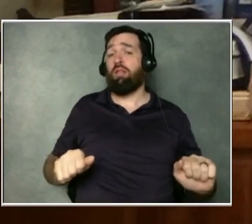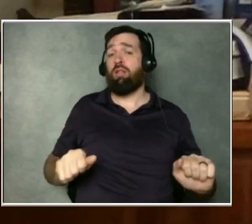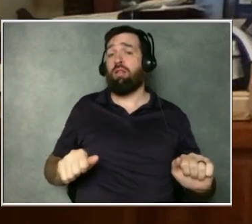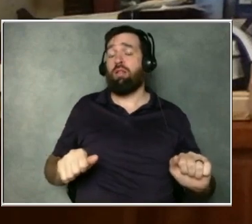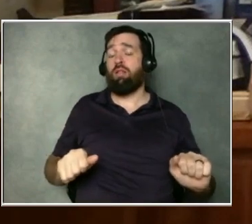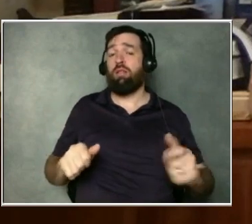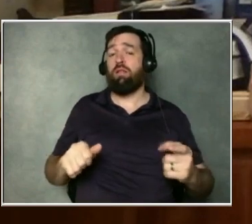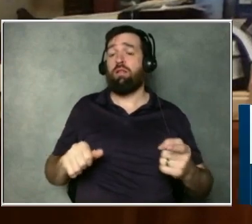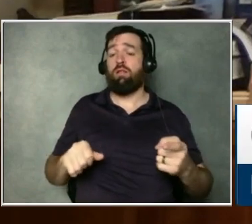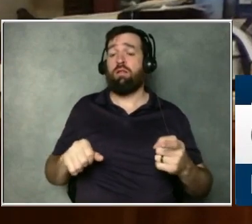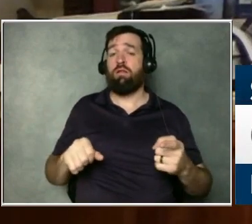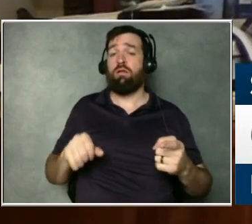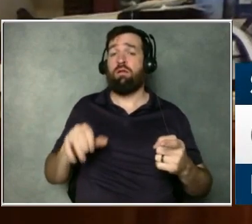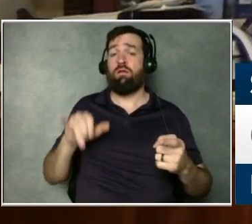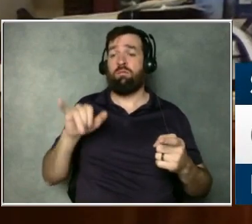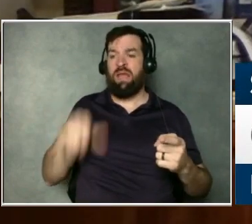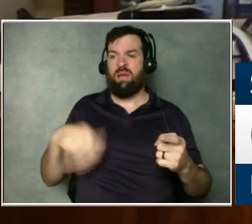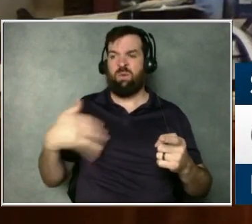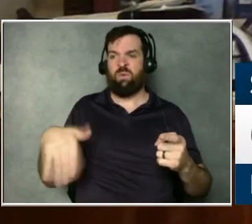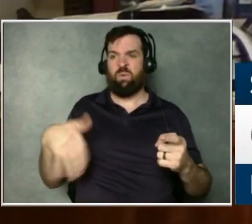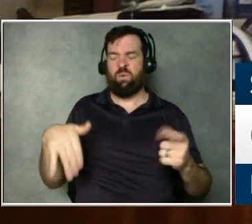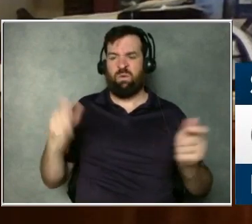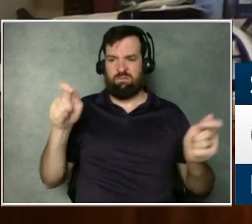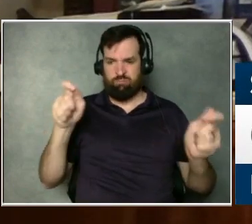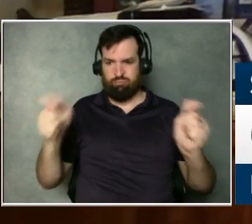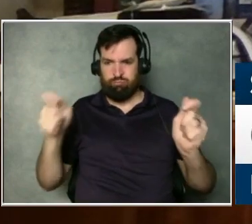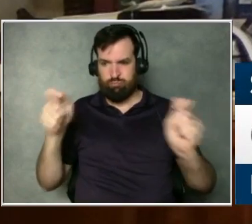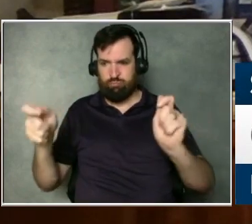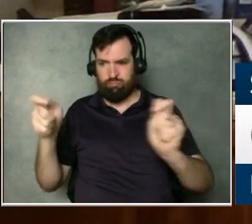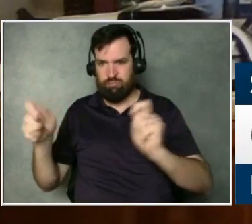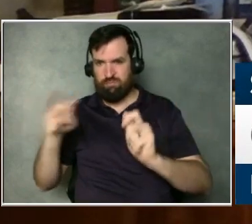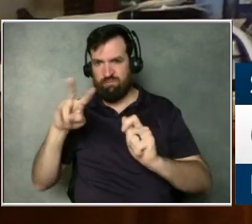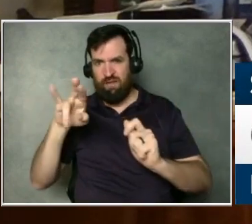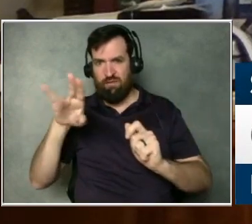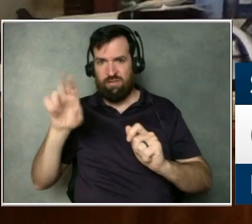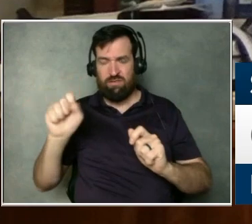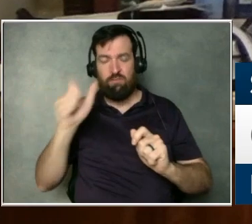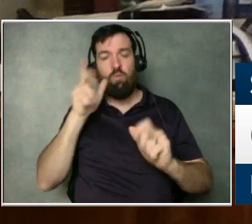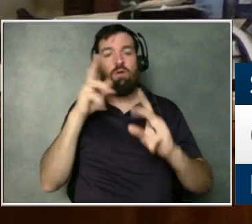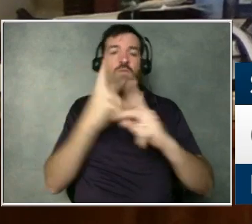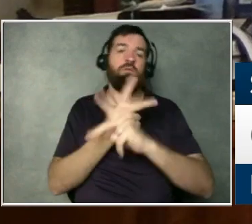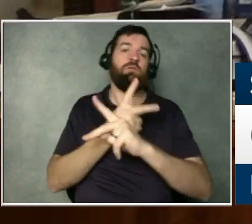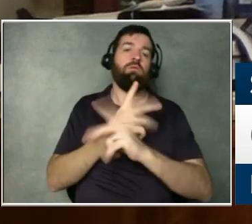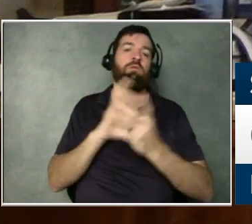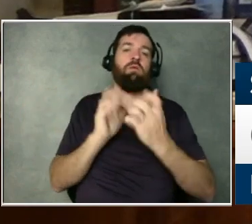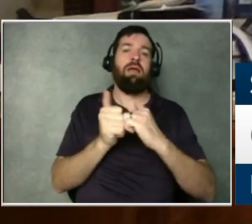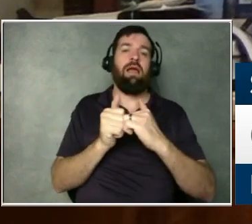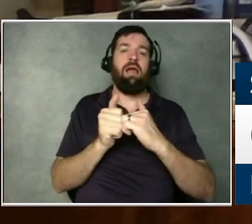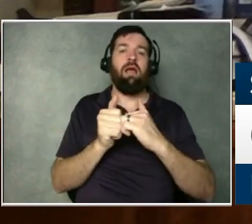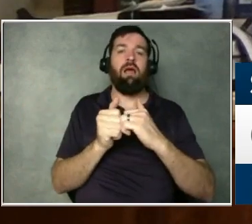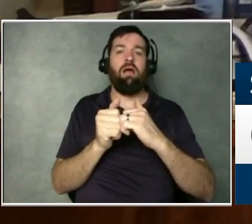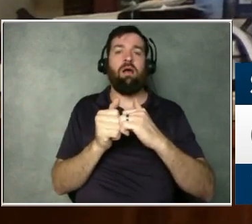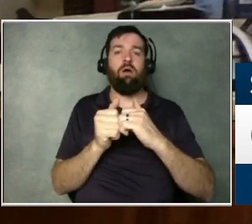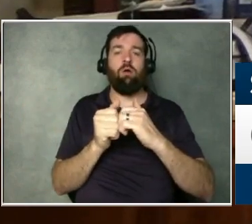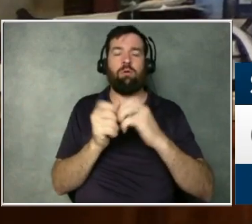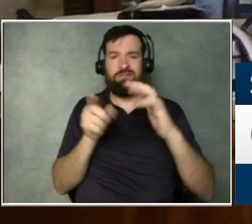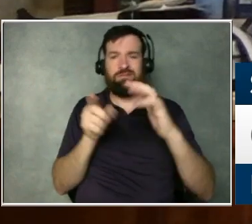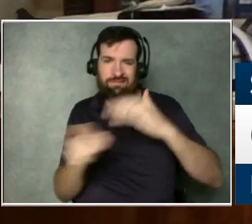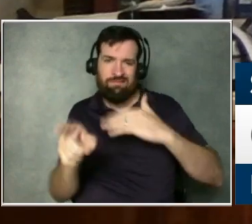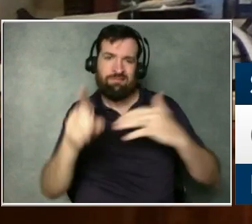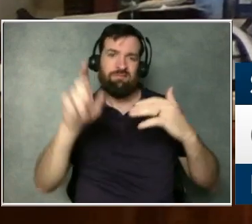this hypermutable virus will learn how to evade our infection-induced and